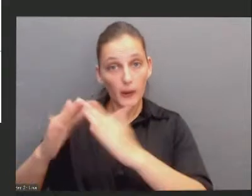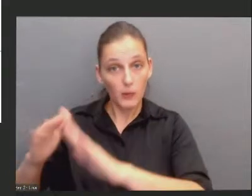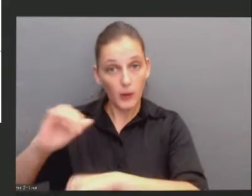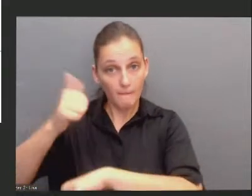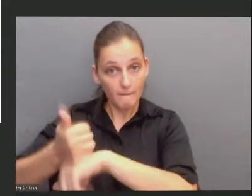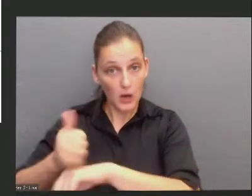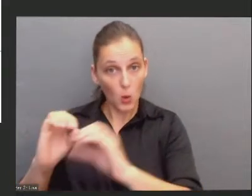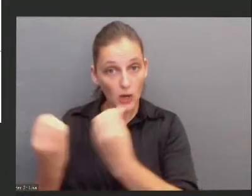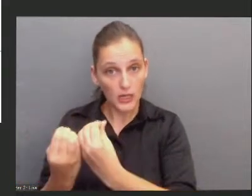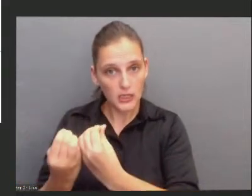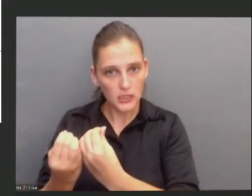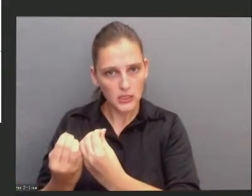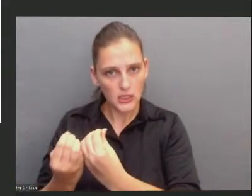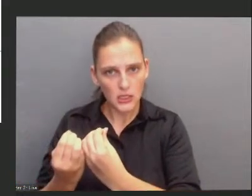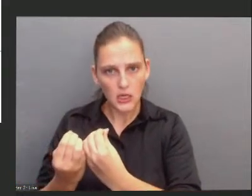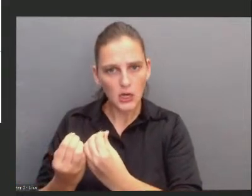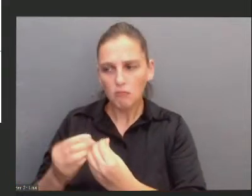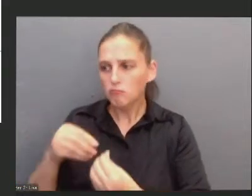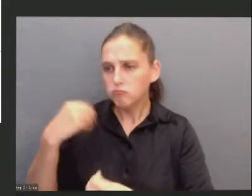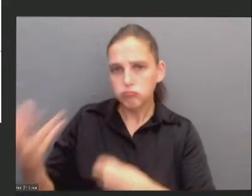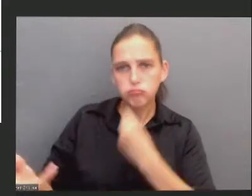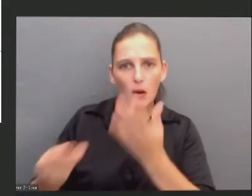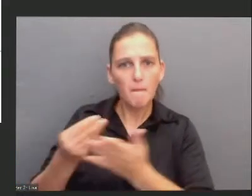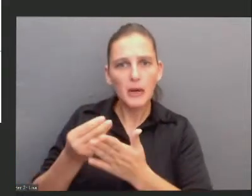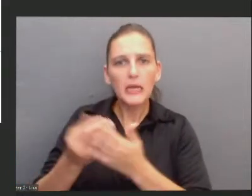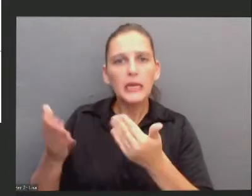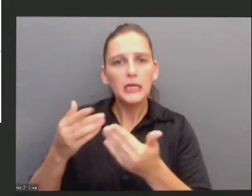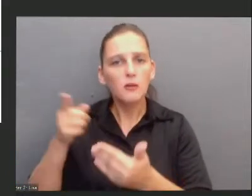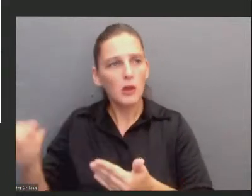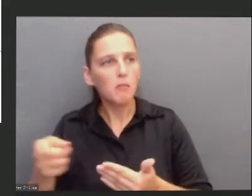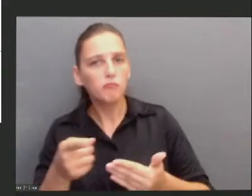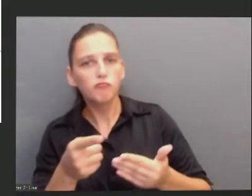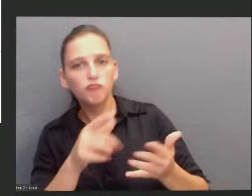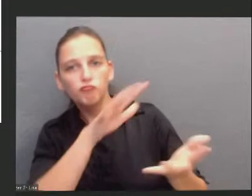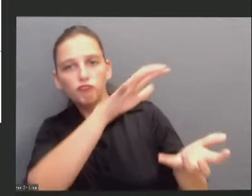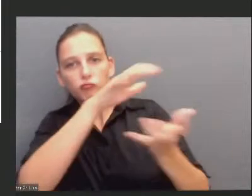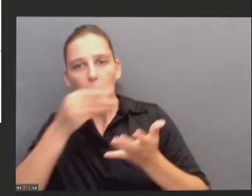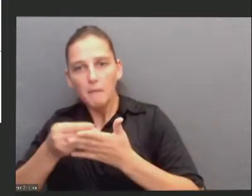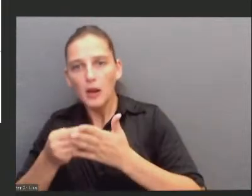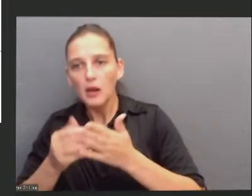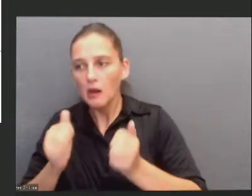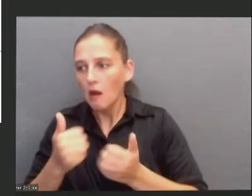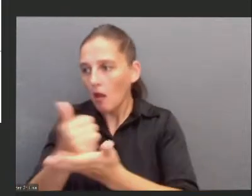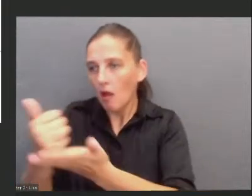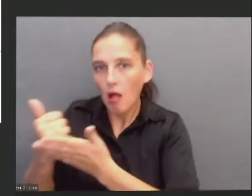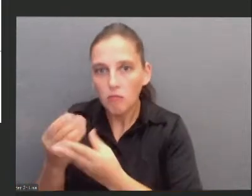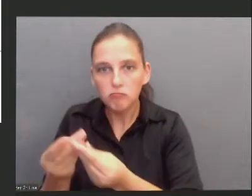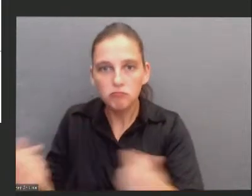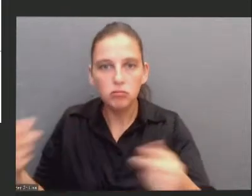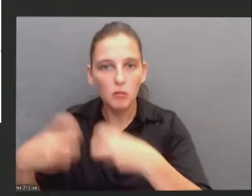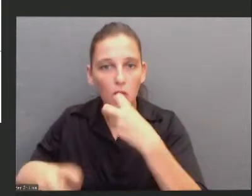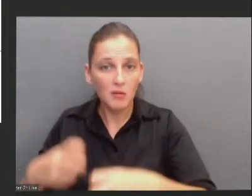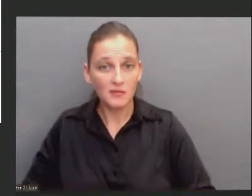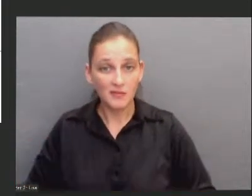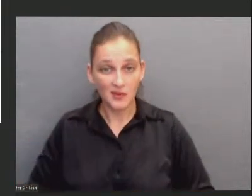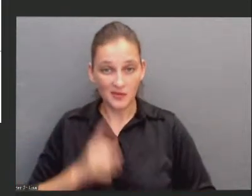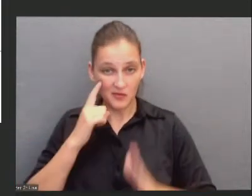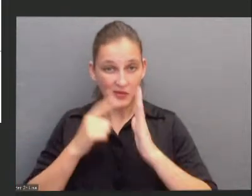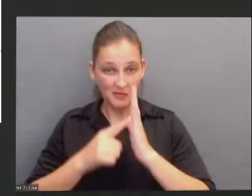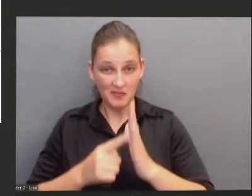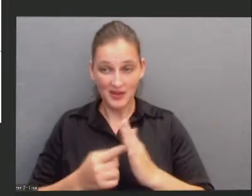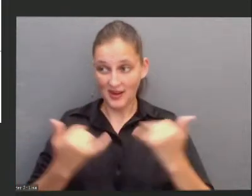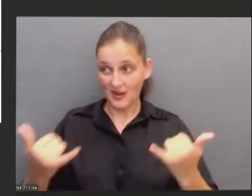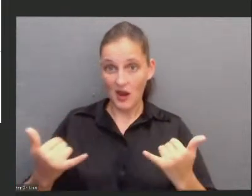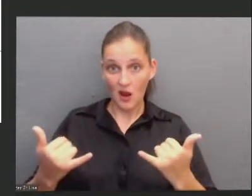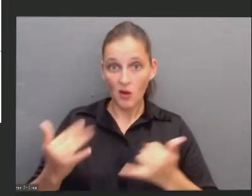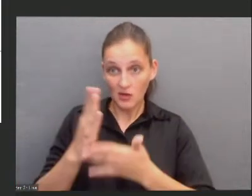solve problems. And the problems are not hard to describe. It's things like we still have issues of vaccine readiness in